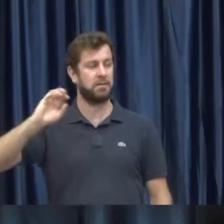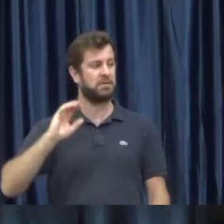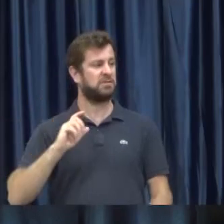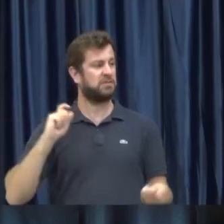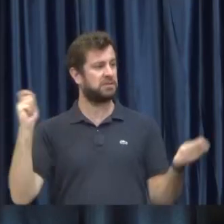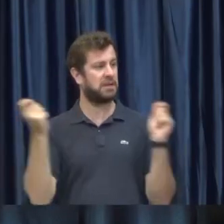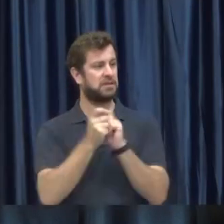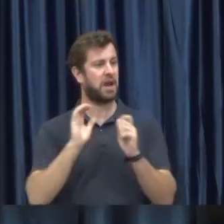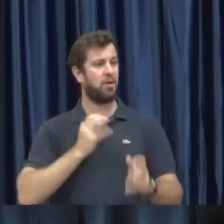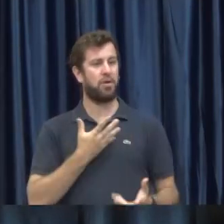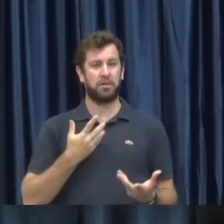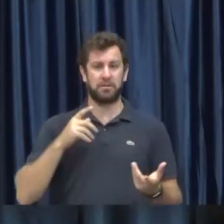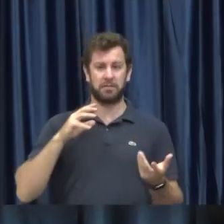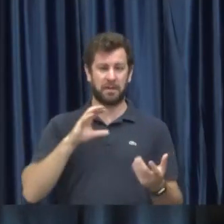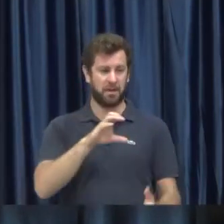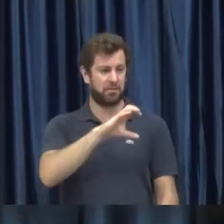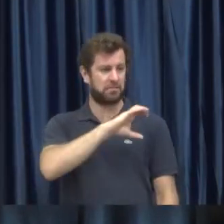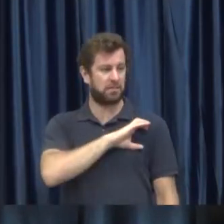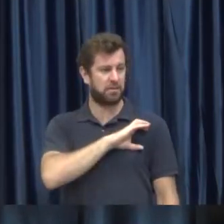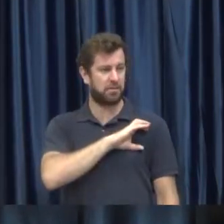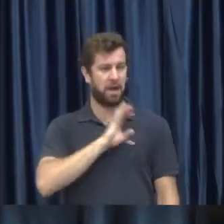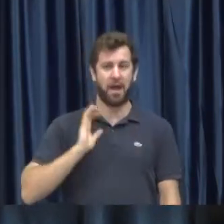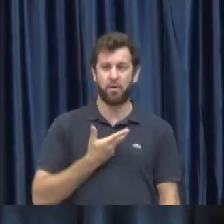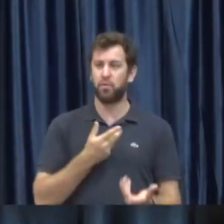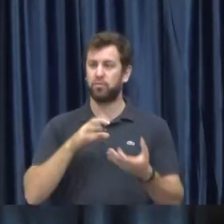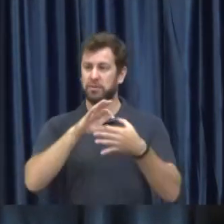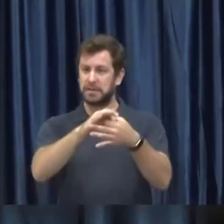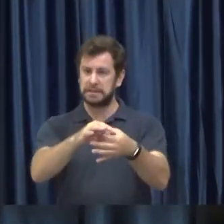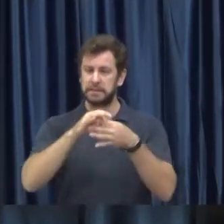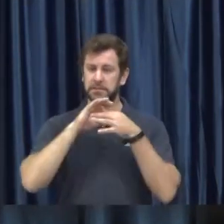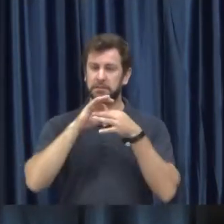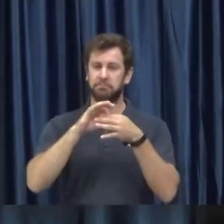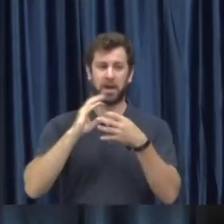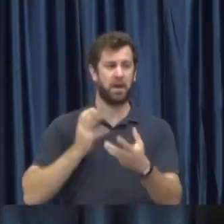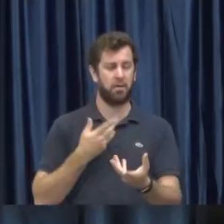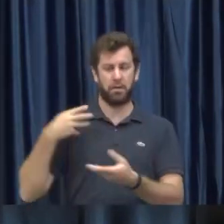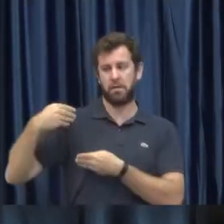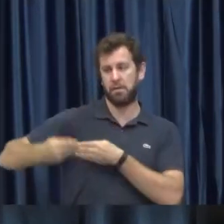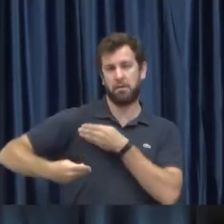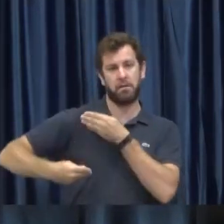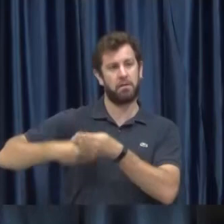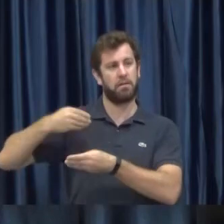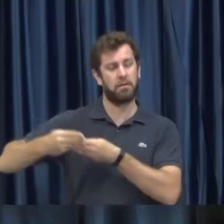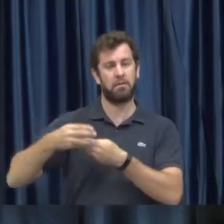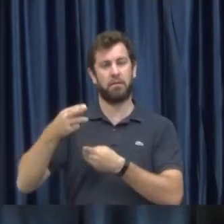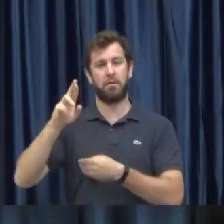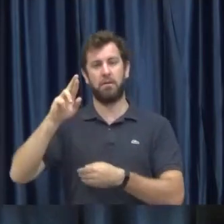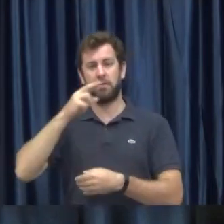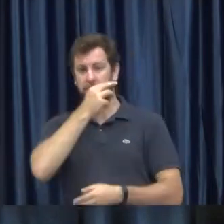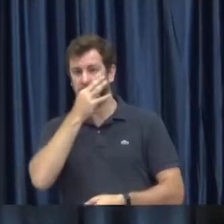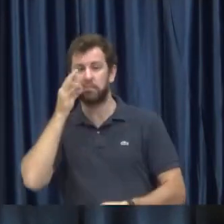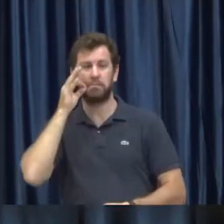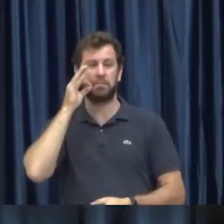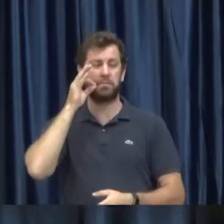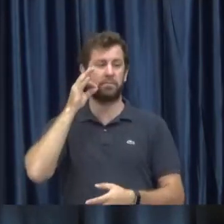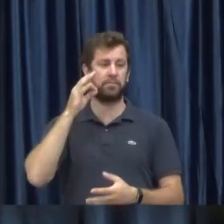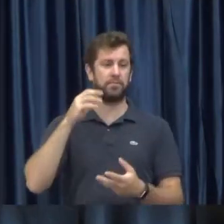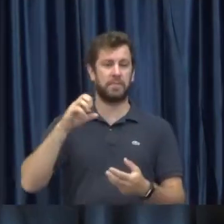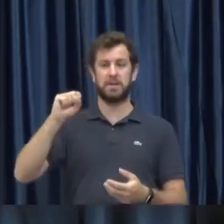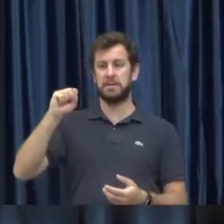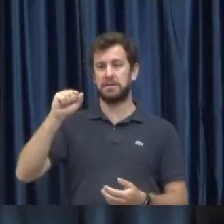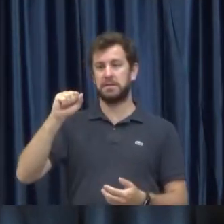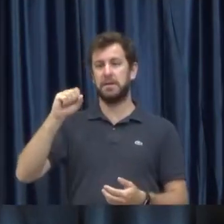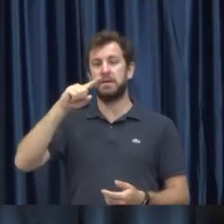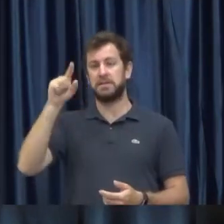changed our relationship. All of the rituals that we are going through, Ramadan, the fasting,